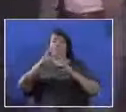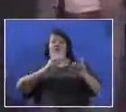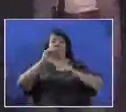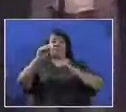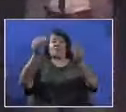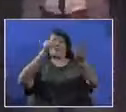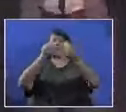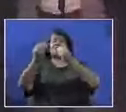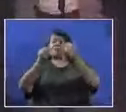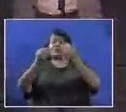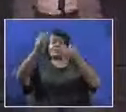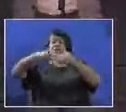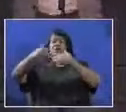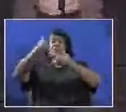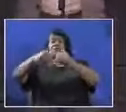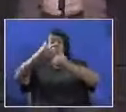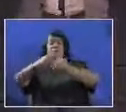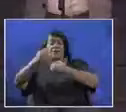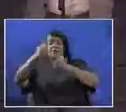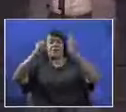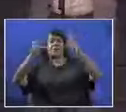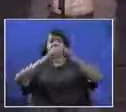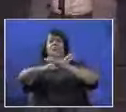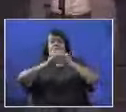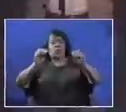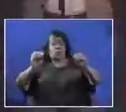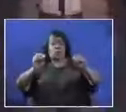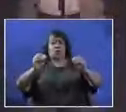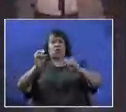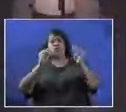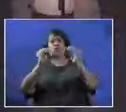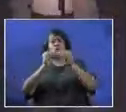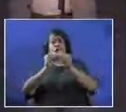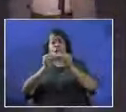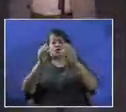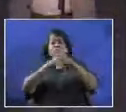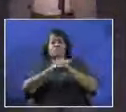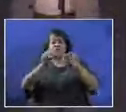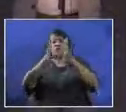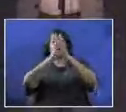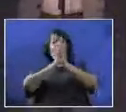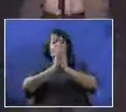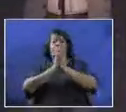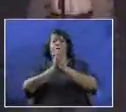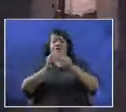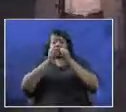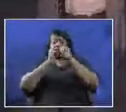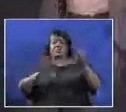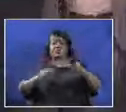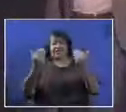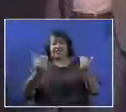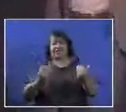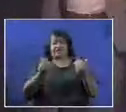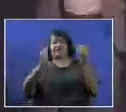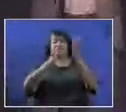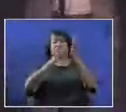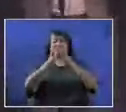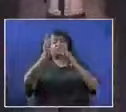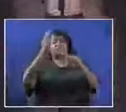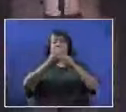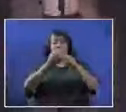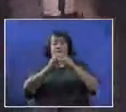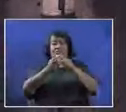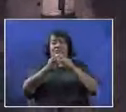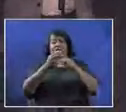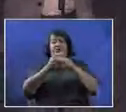us manna from on high until we want no more. God, these are the blessings that we ask in thy loving Son, Jesus' name. We'll be ever mindful to give